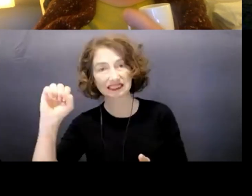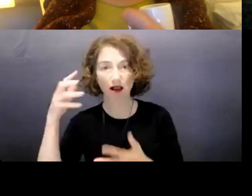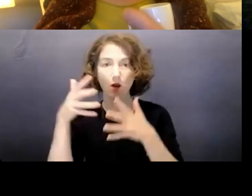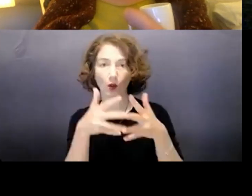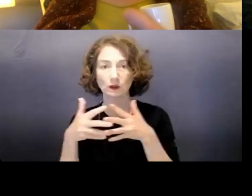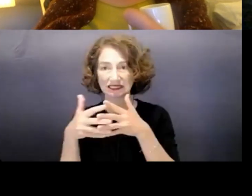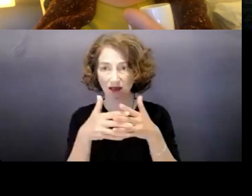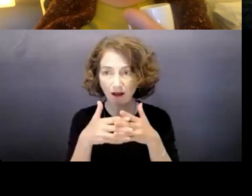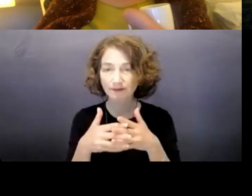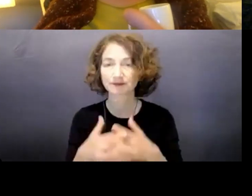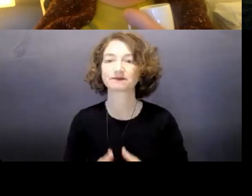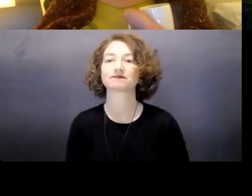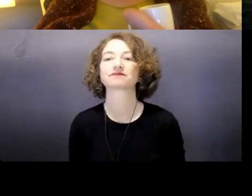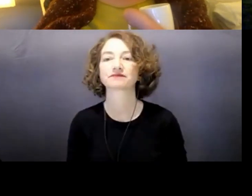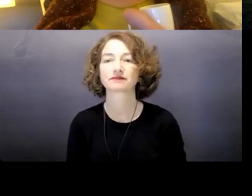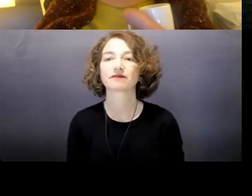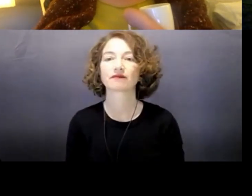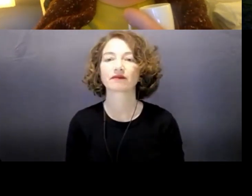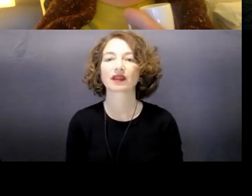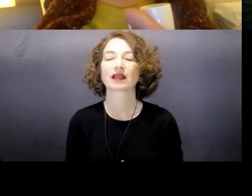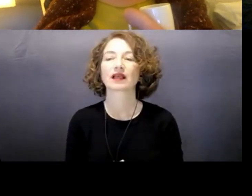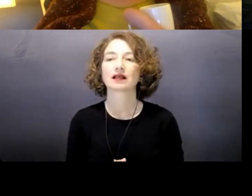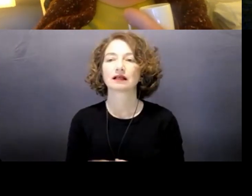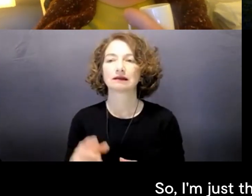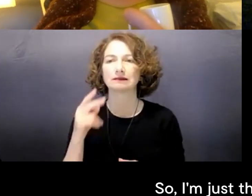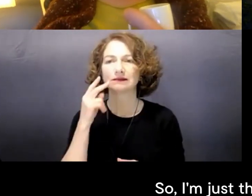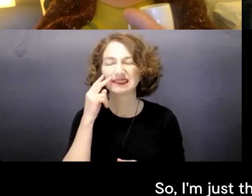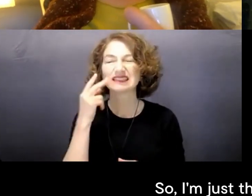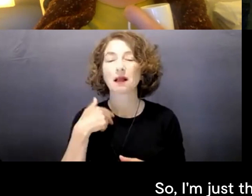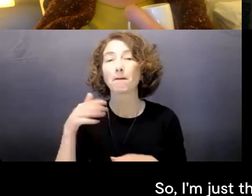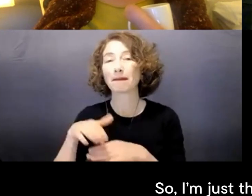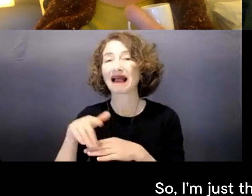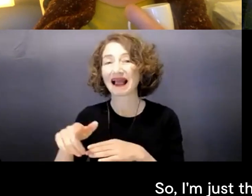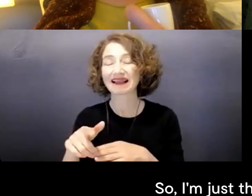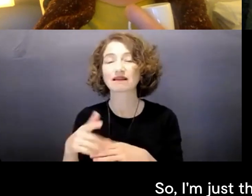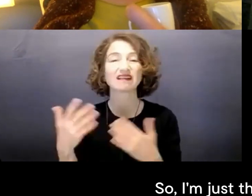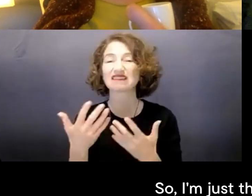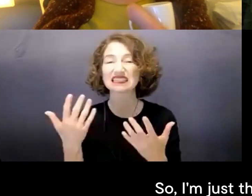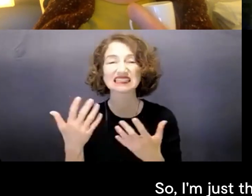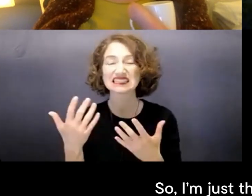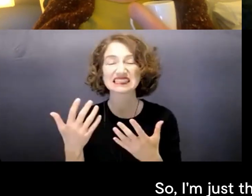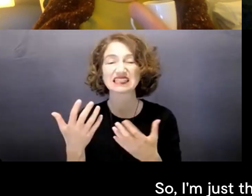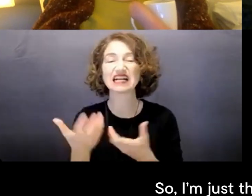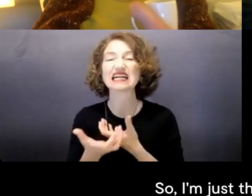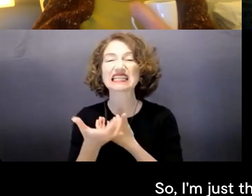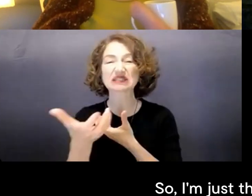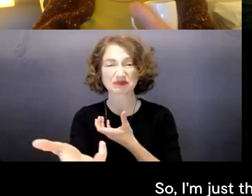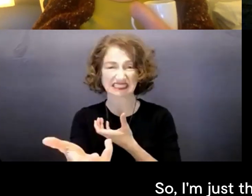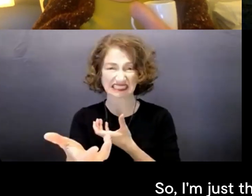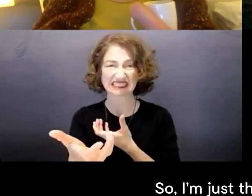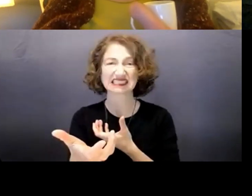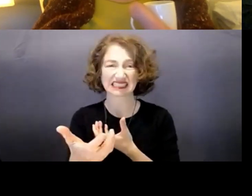that I have a big purple cast on my right leg, because I'm just 3 weeks out of very major